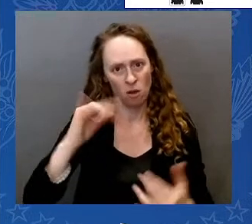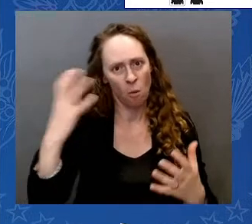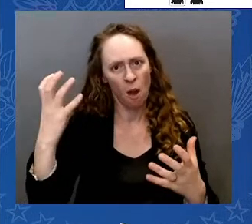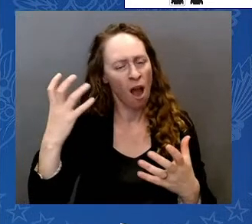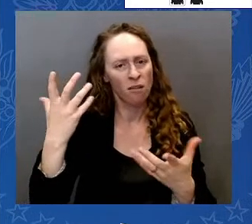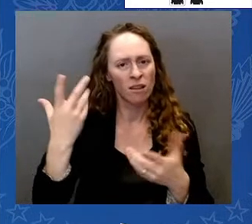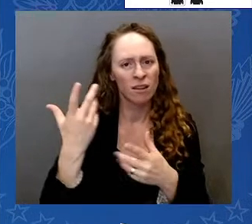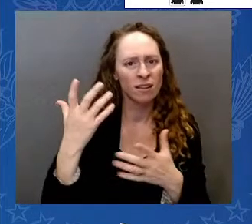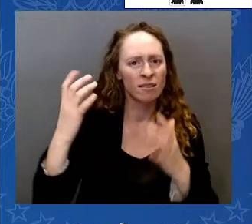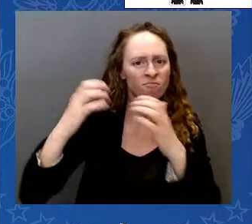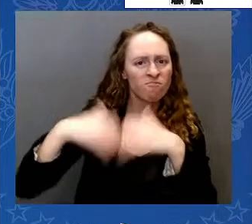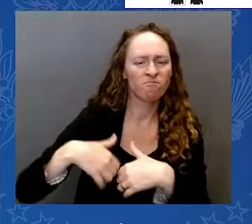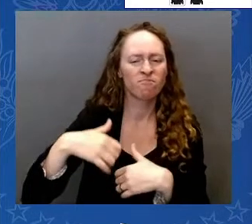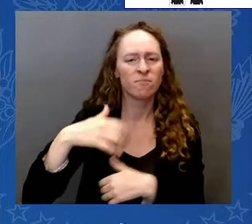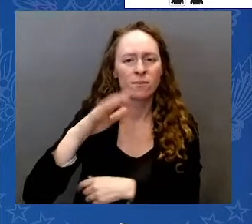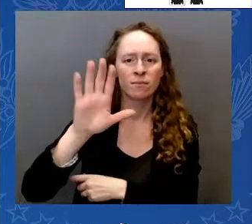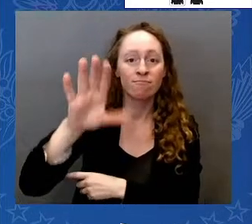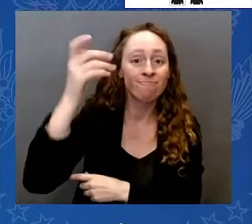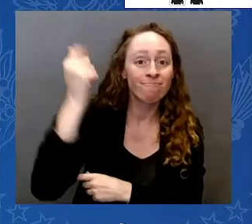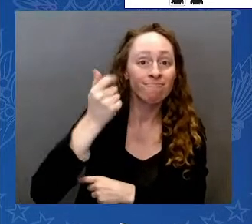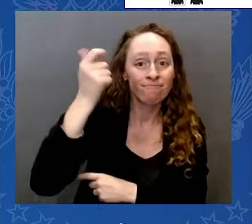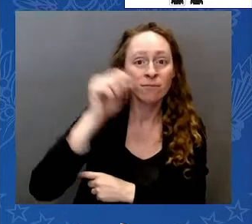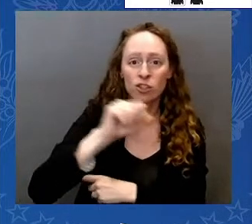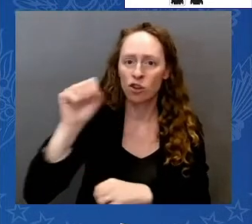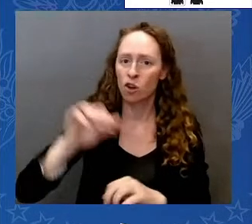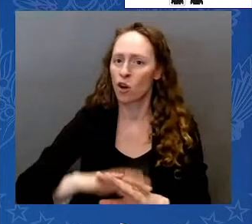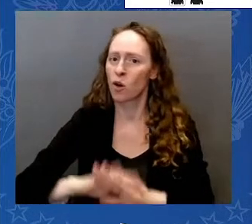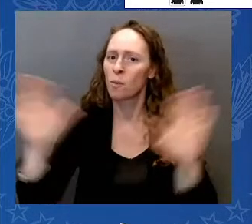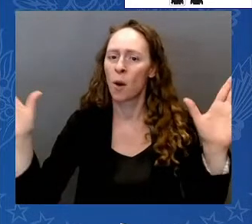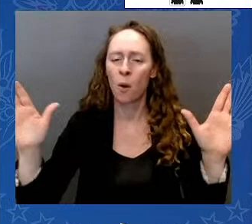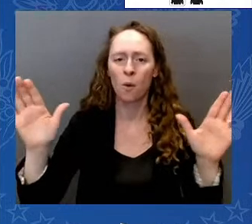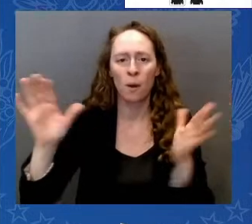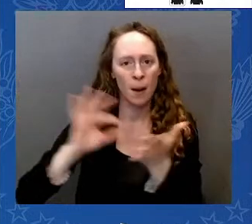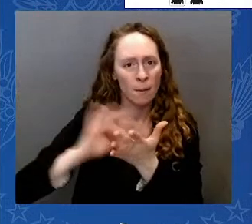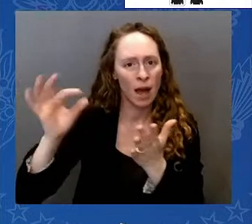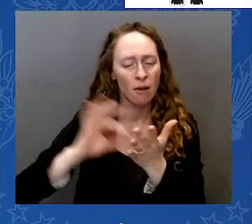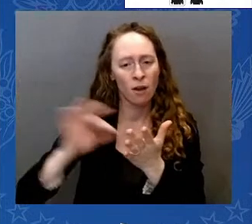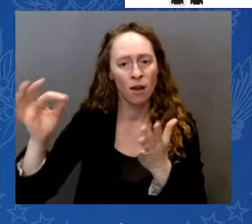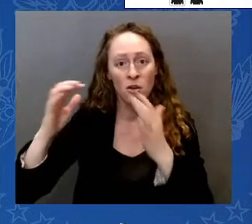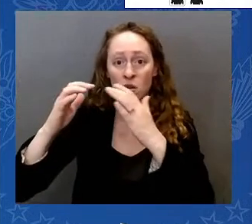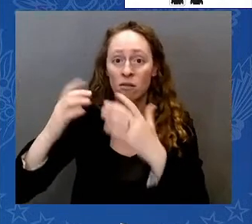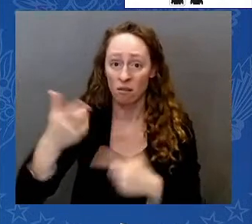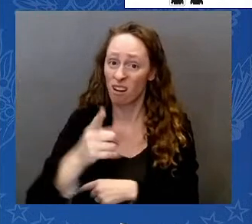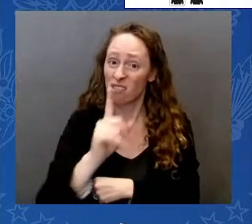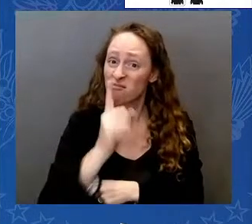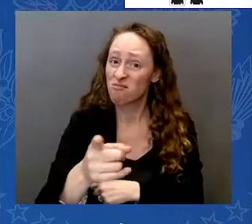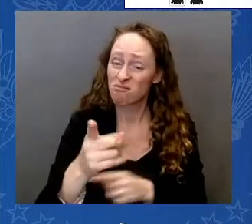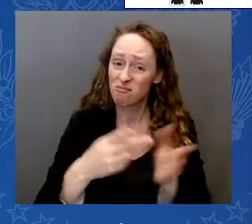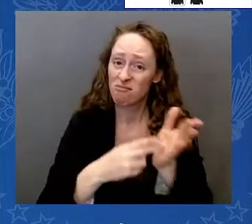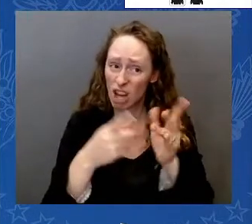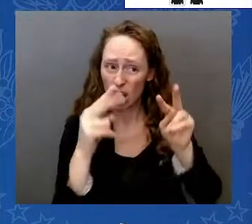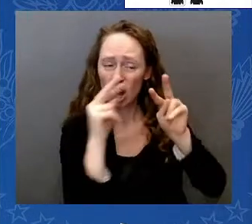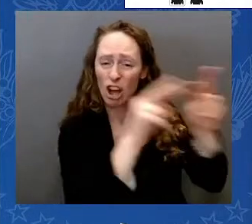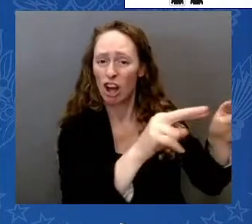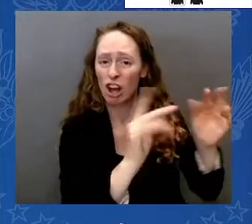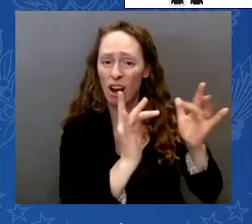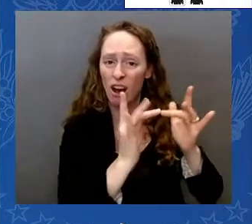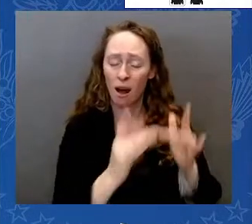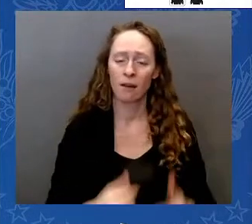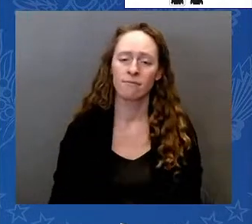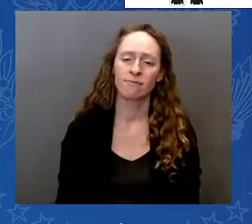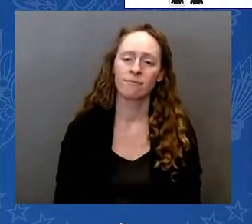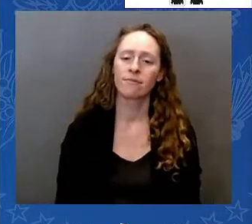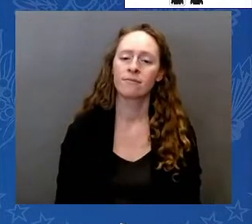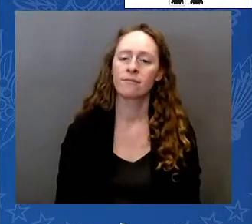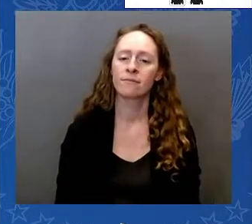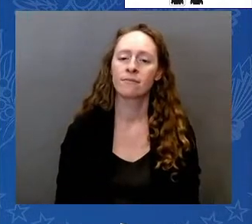up. Senator in charge of electing Republicans in the U.S. Senate this year has proposed a plan to put Social Security and Medicare